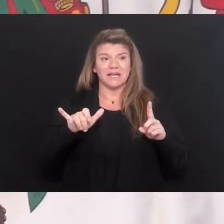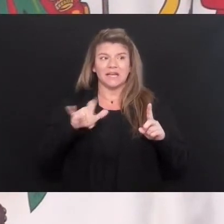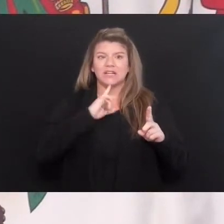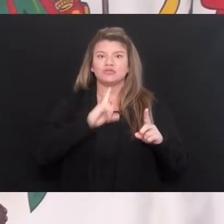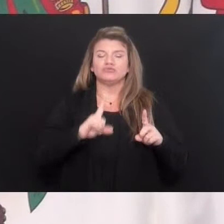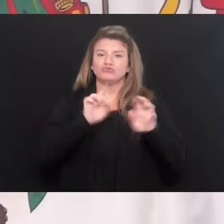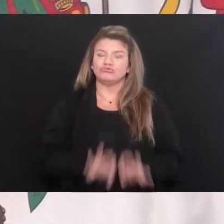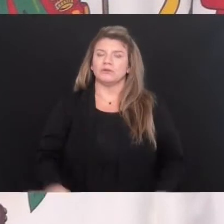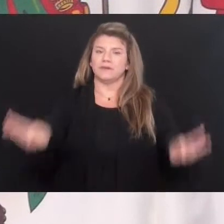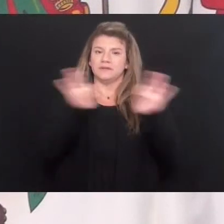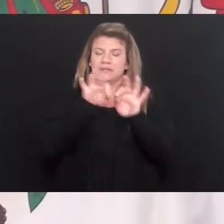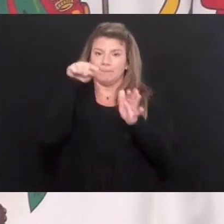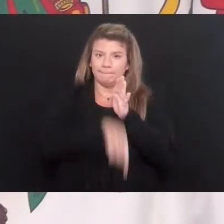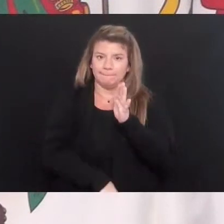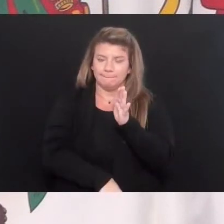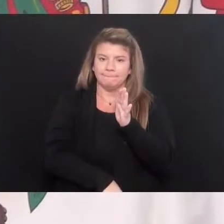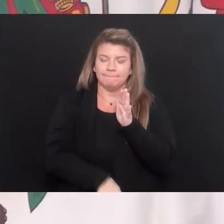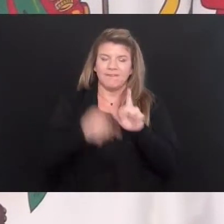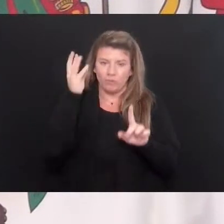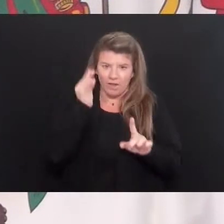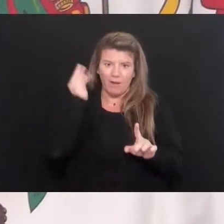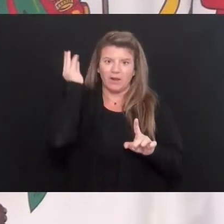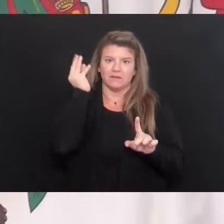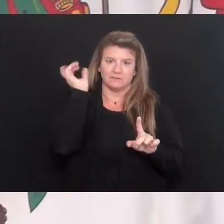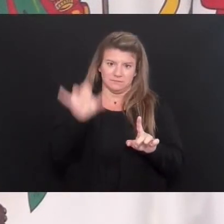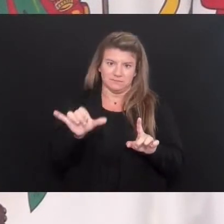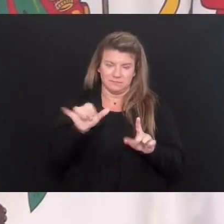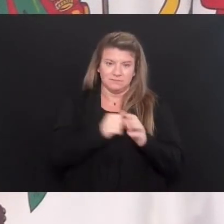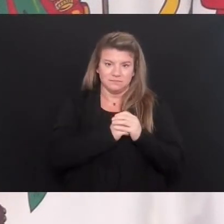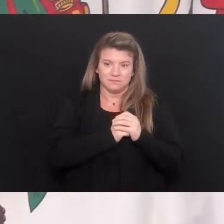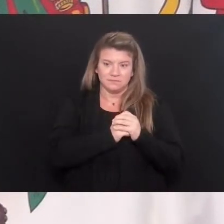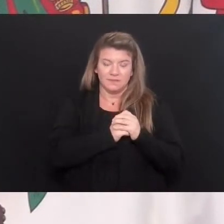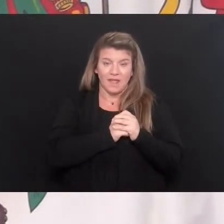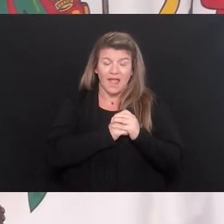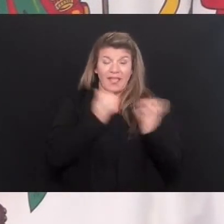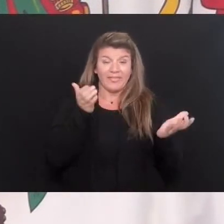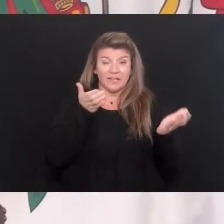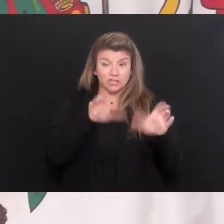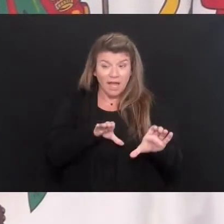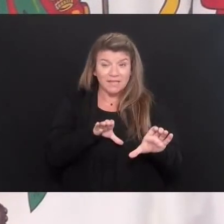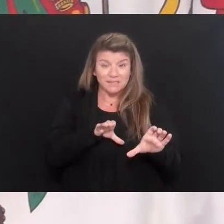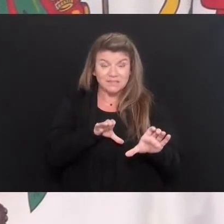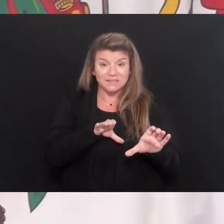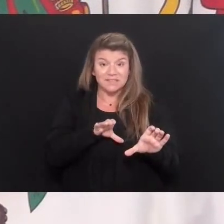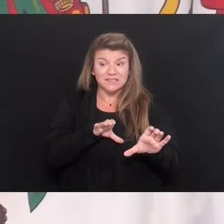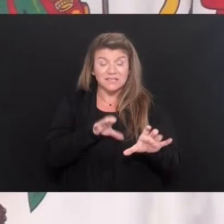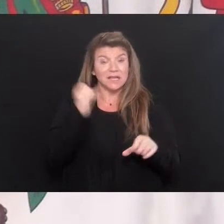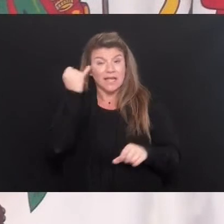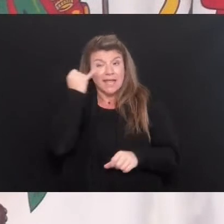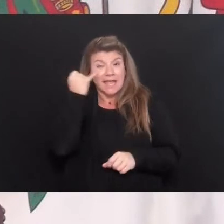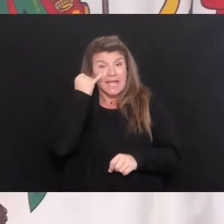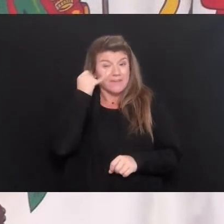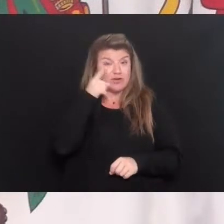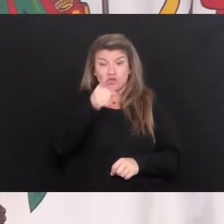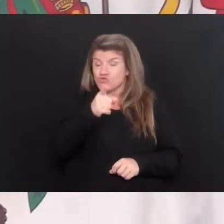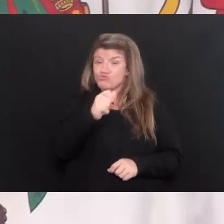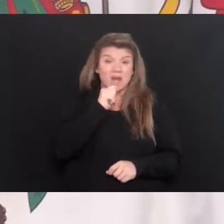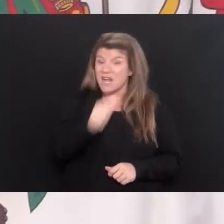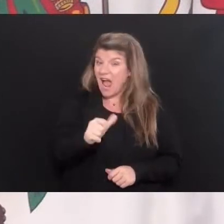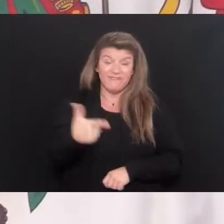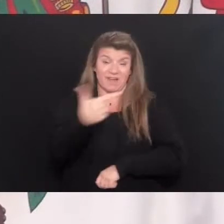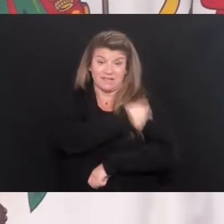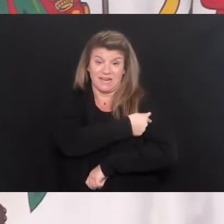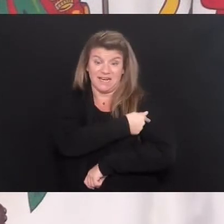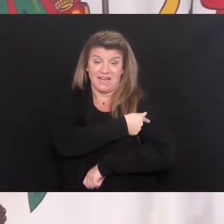extremely profound if you think about it. The chances, if you're not vaccinated, of